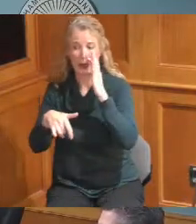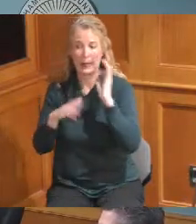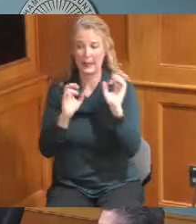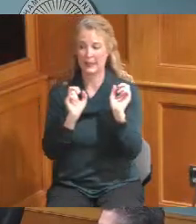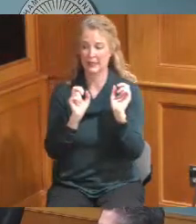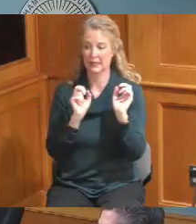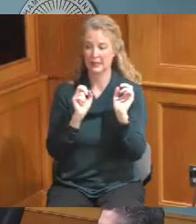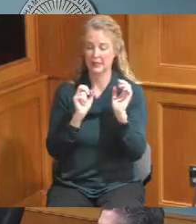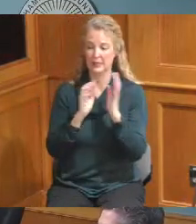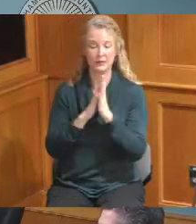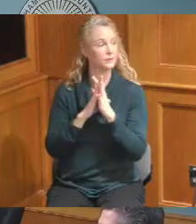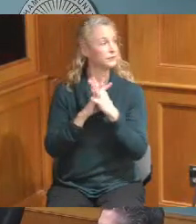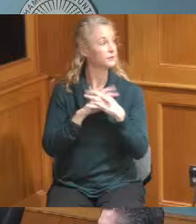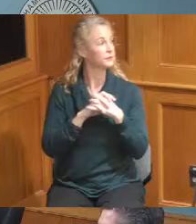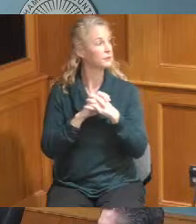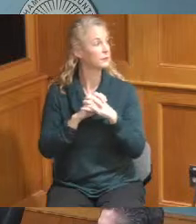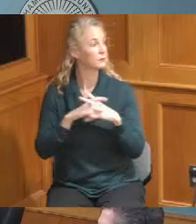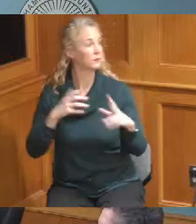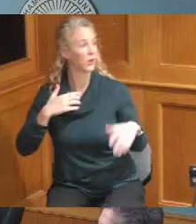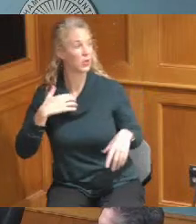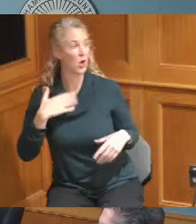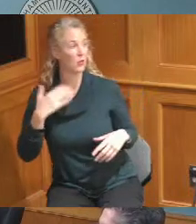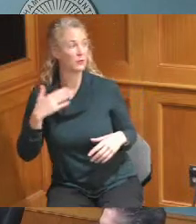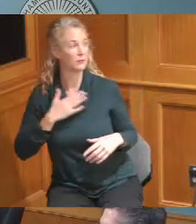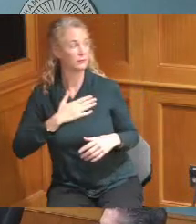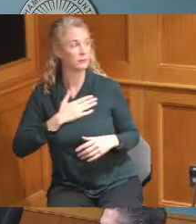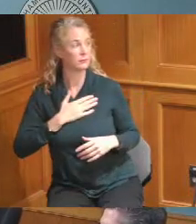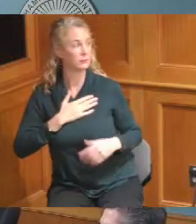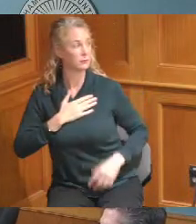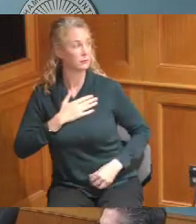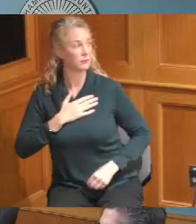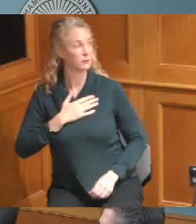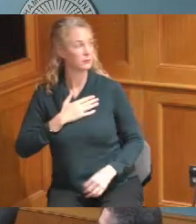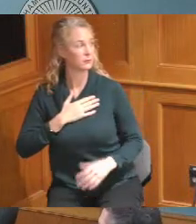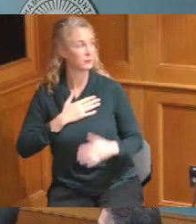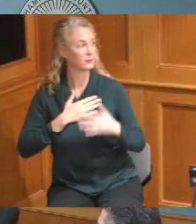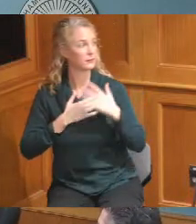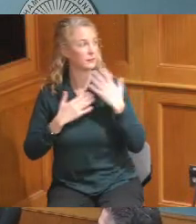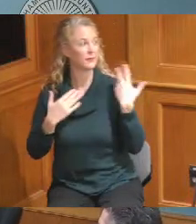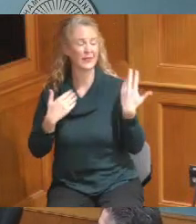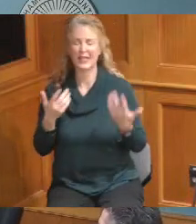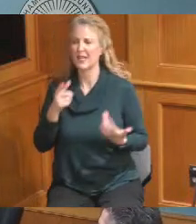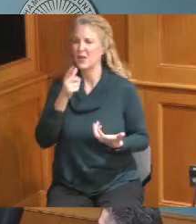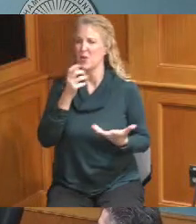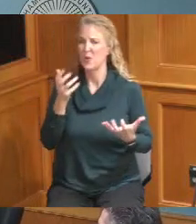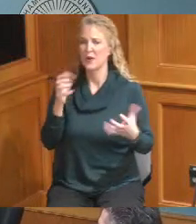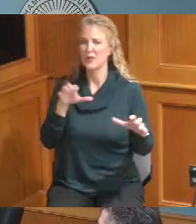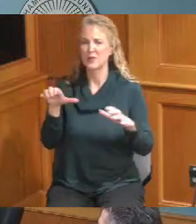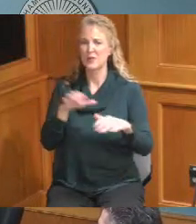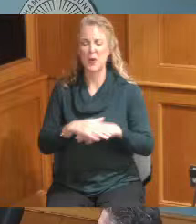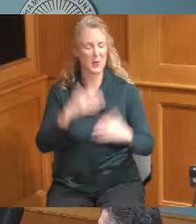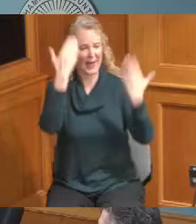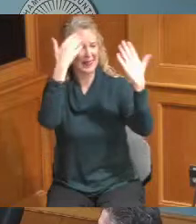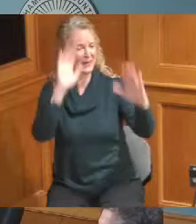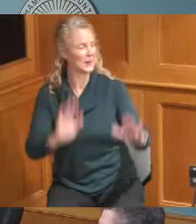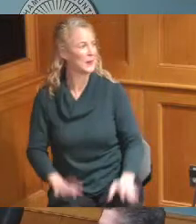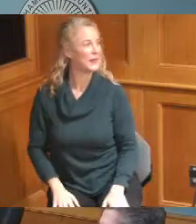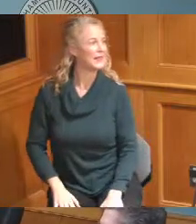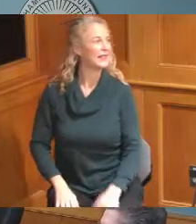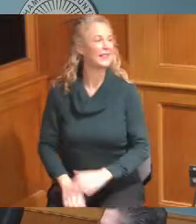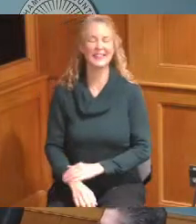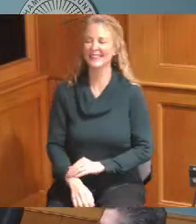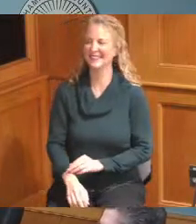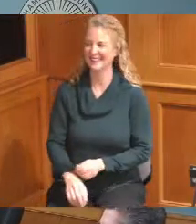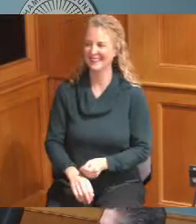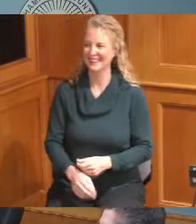you hang around? Okay. Okay. What do you want to do, President? Well, I don't know. It's going to take some time to do the photos. Why don't